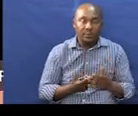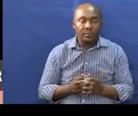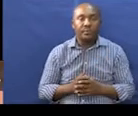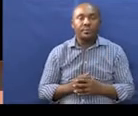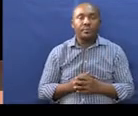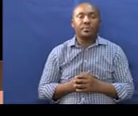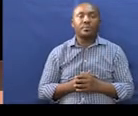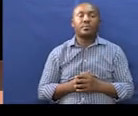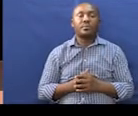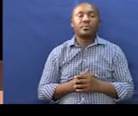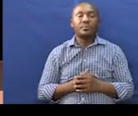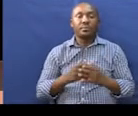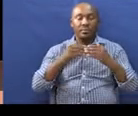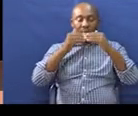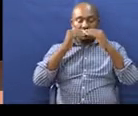Non-reducing